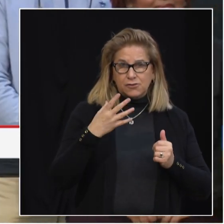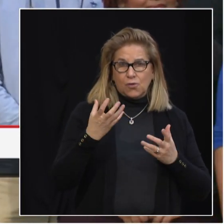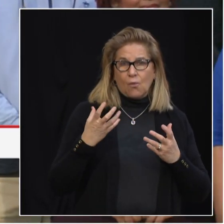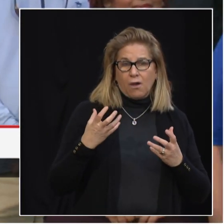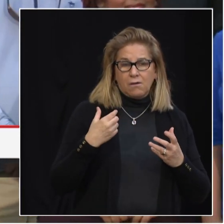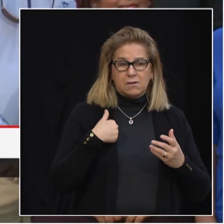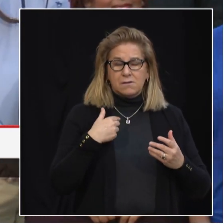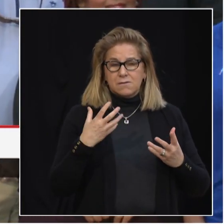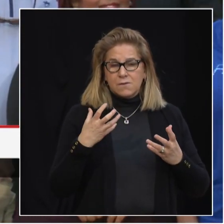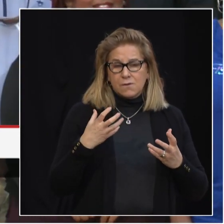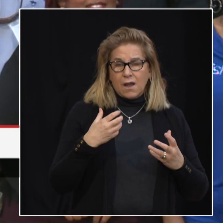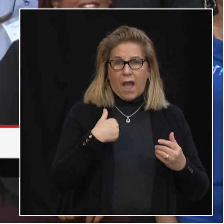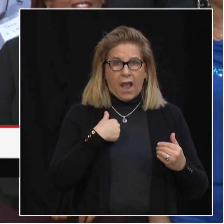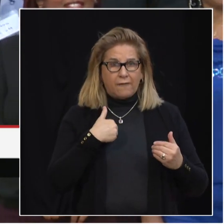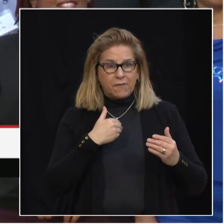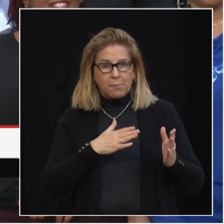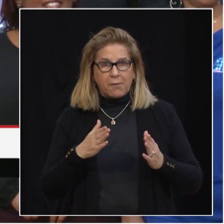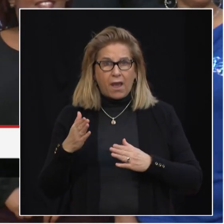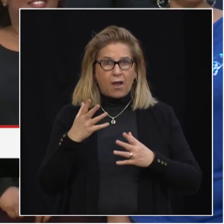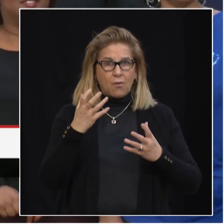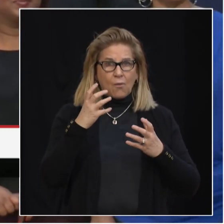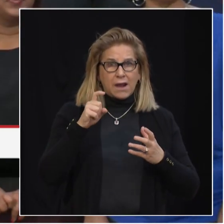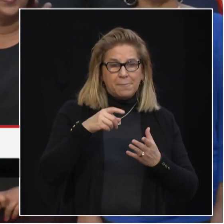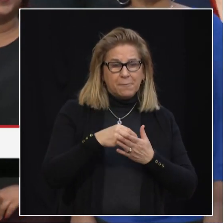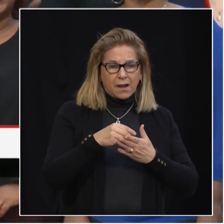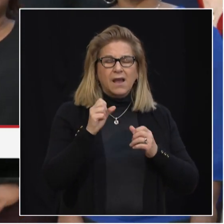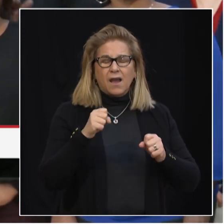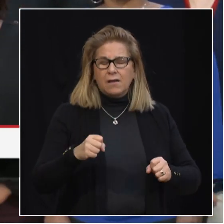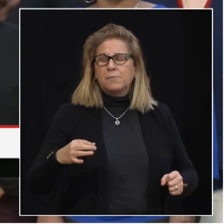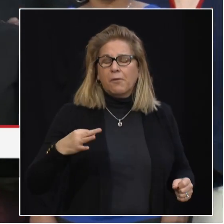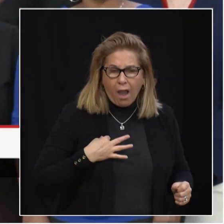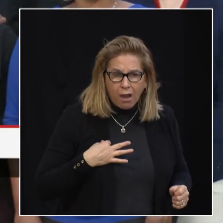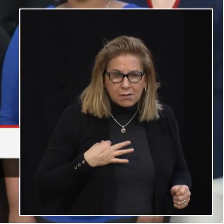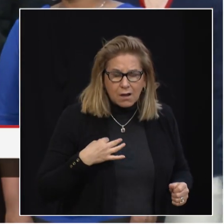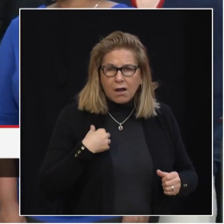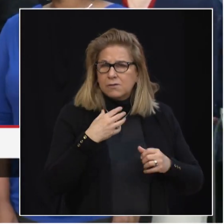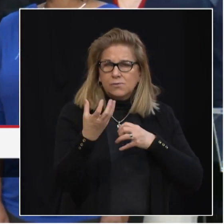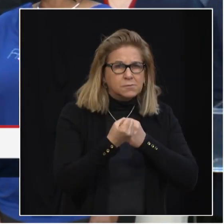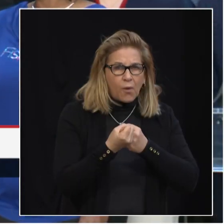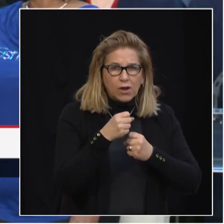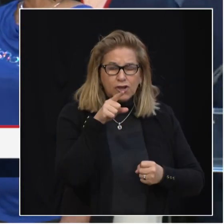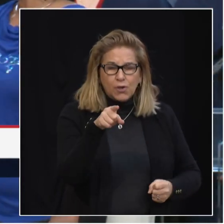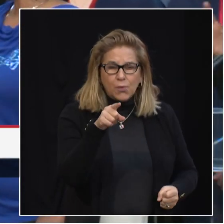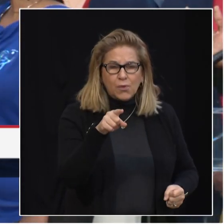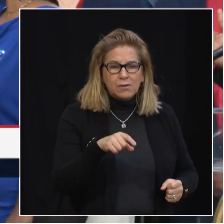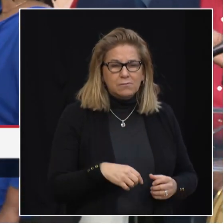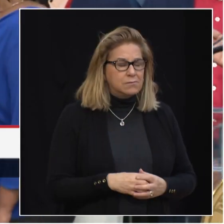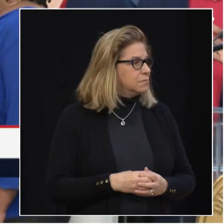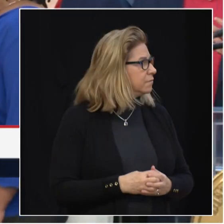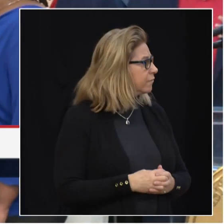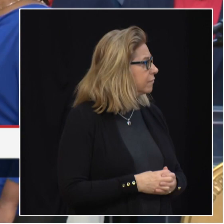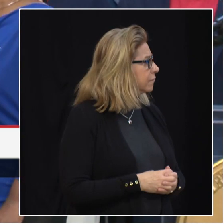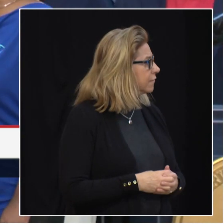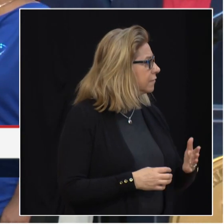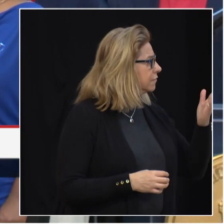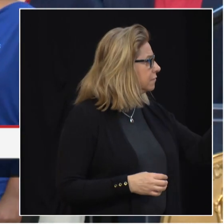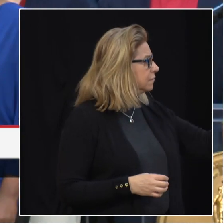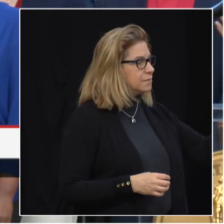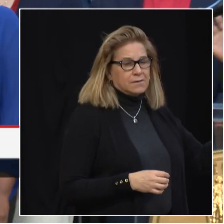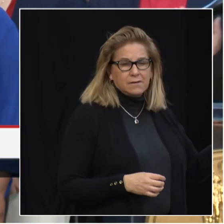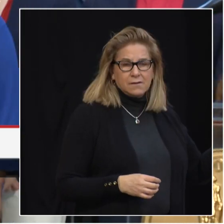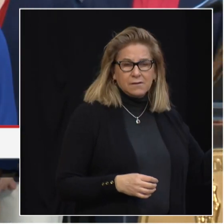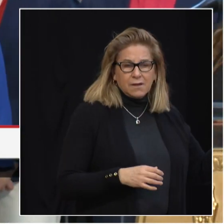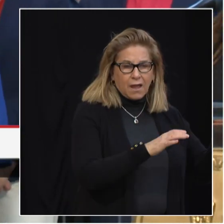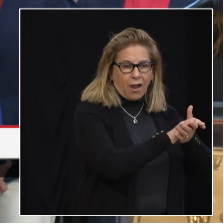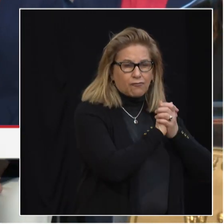you. Yes? Does that make sense? We like that? We do like that, yes? Okay. I want to congratulate these amazing